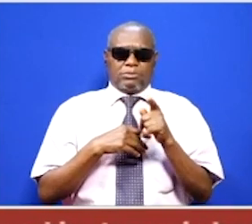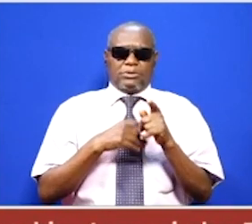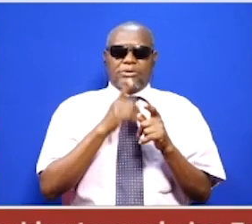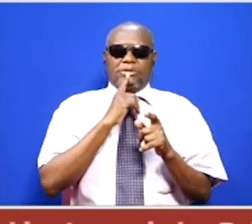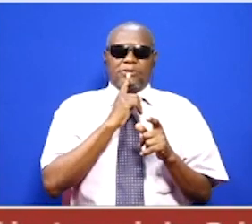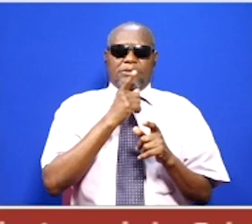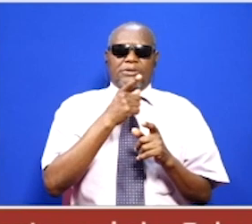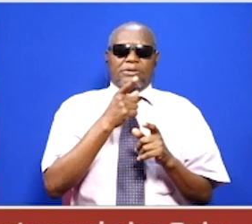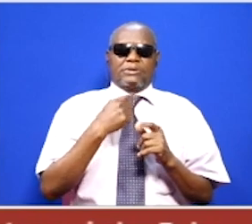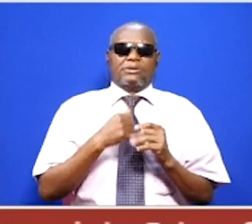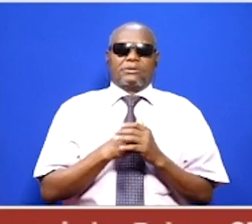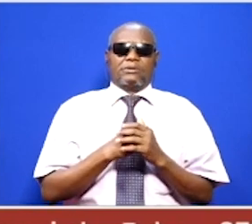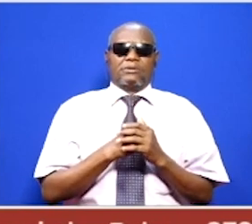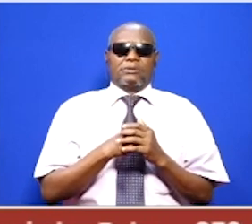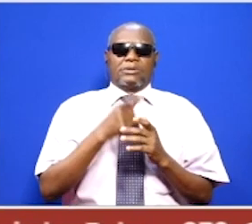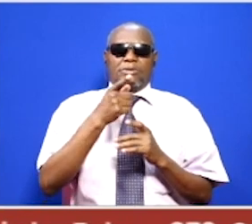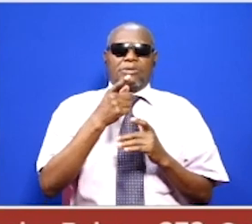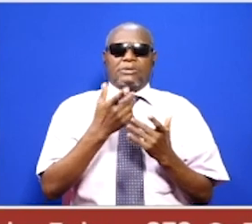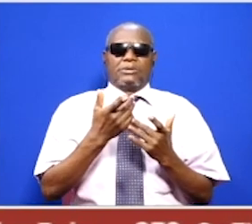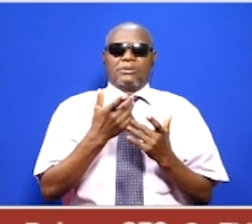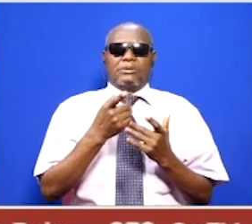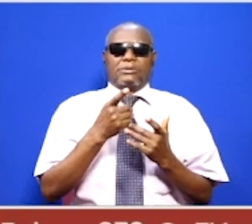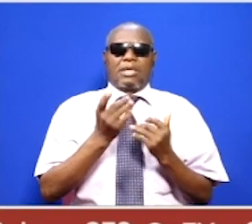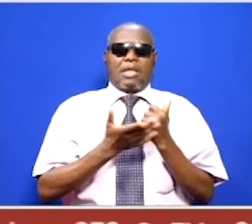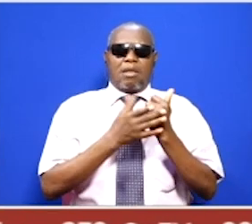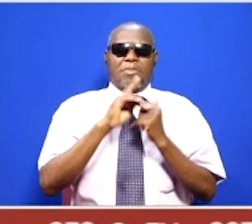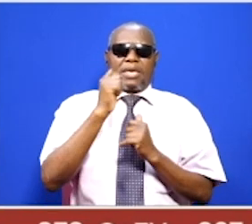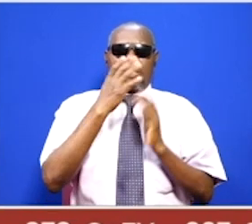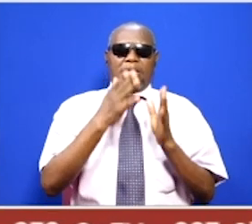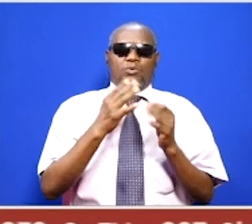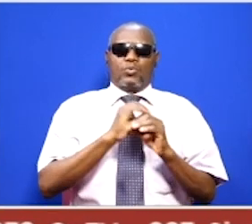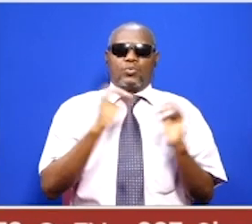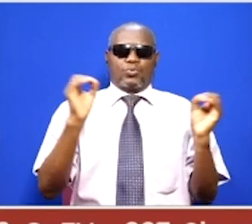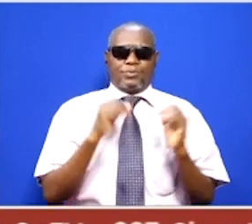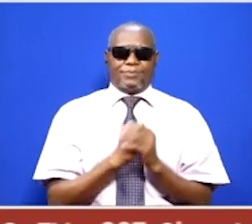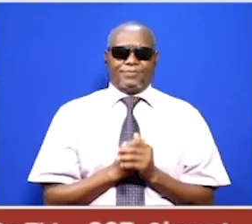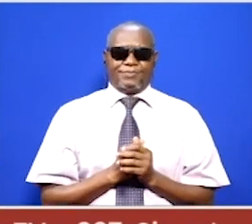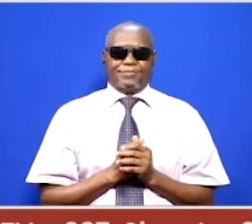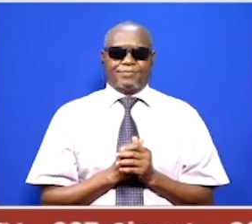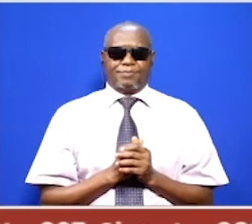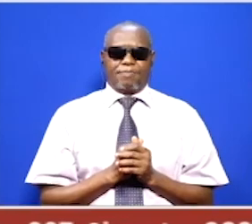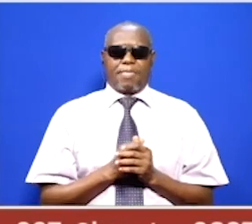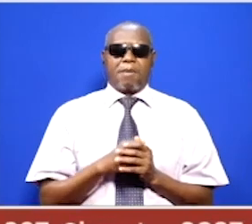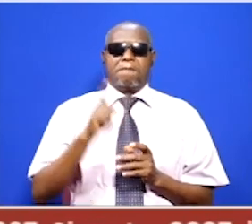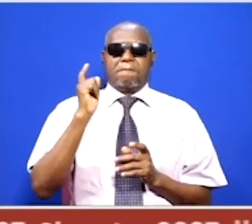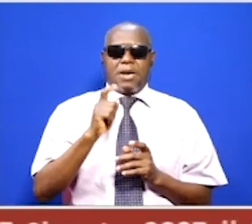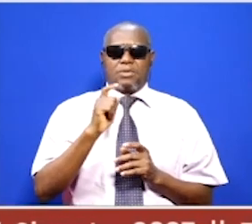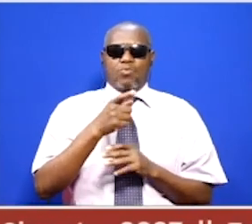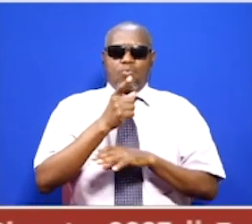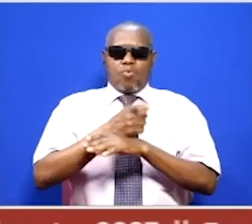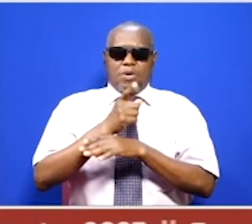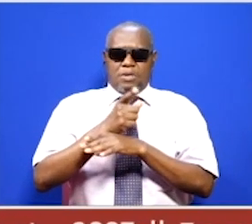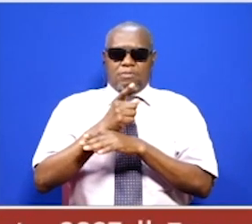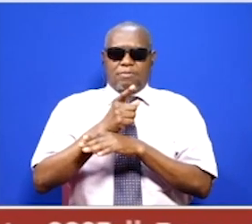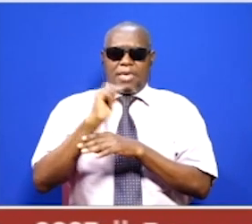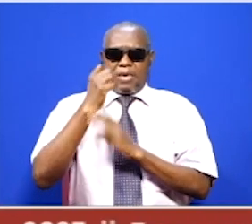kuwa pendekezo hilo si la manufaa kwa Mkenya. We must forewarn Kenyans that as we